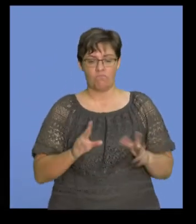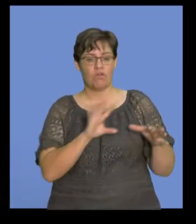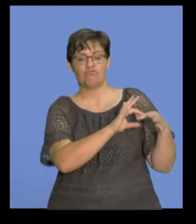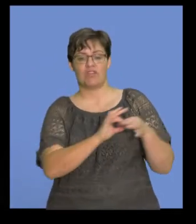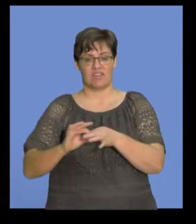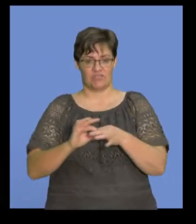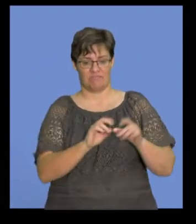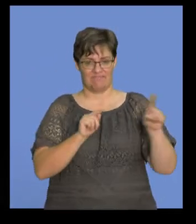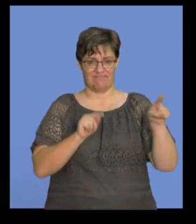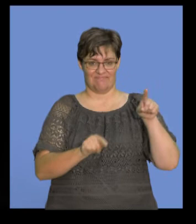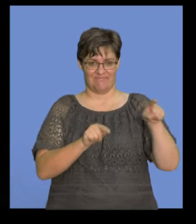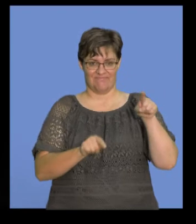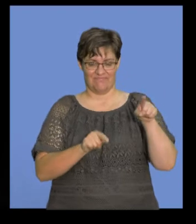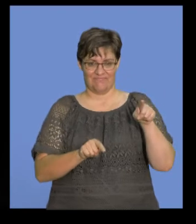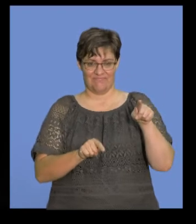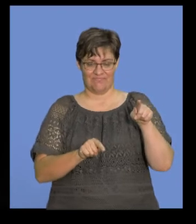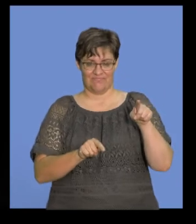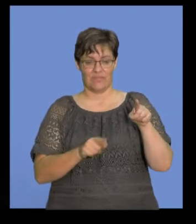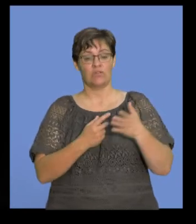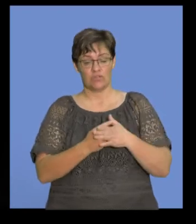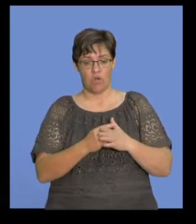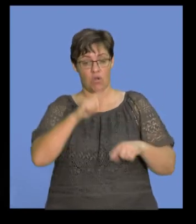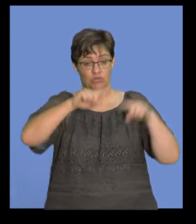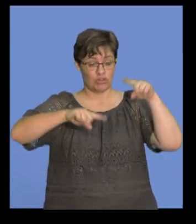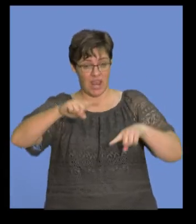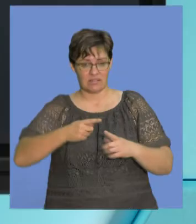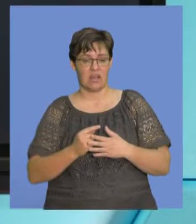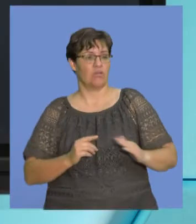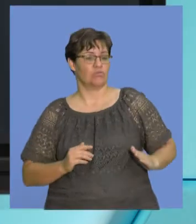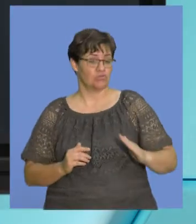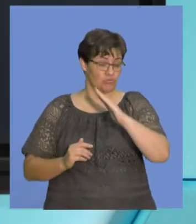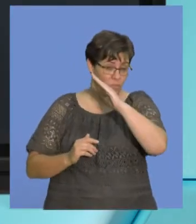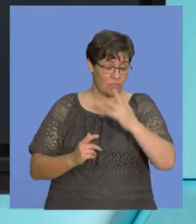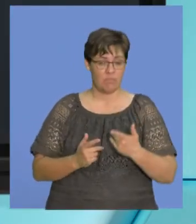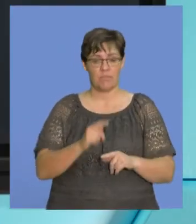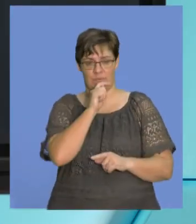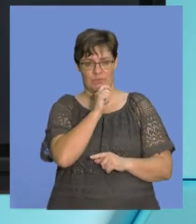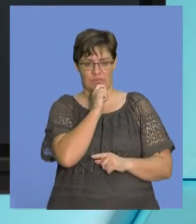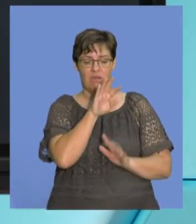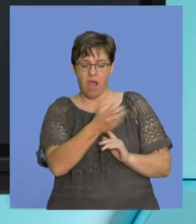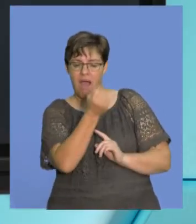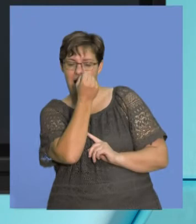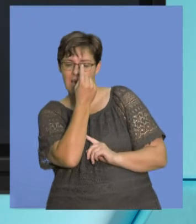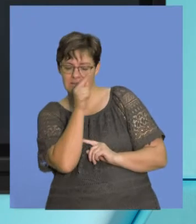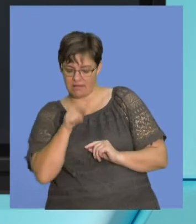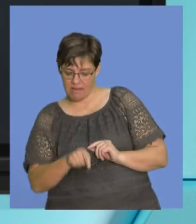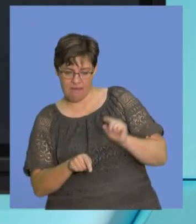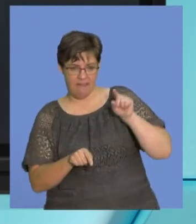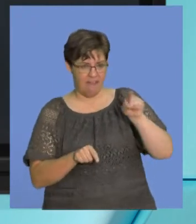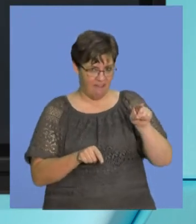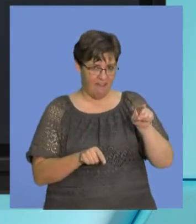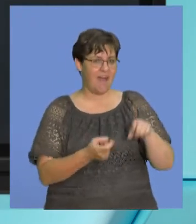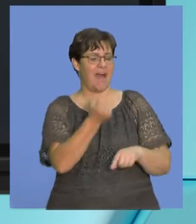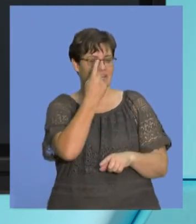slope of the graph talks to the relationship between the variables. So we use the trend, we use the slope